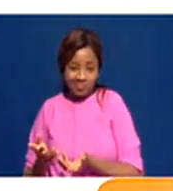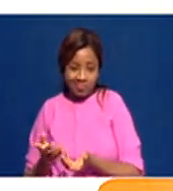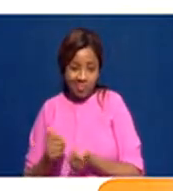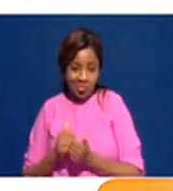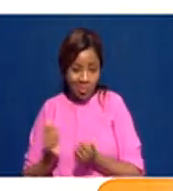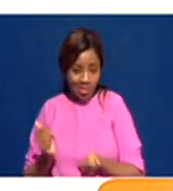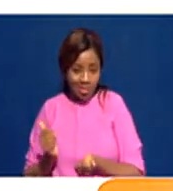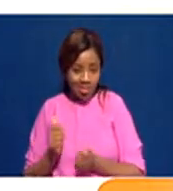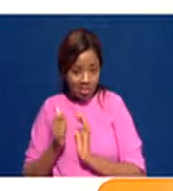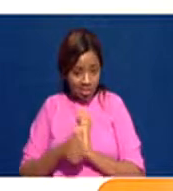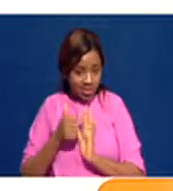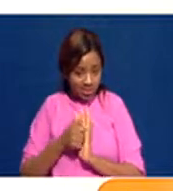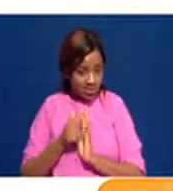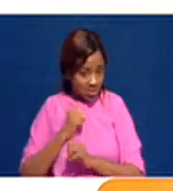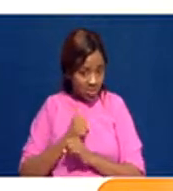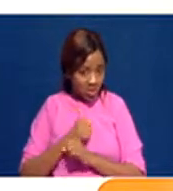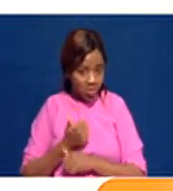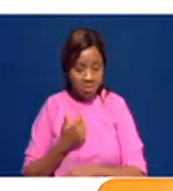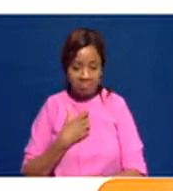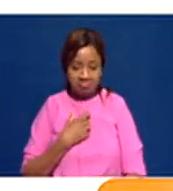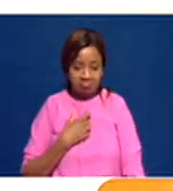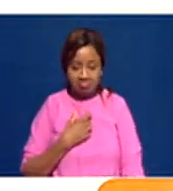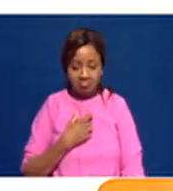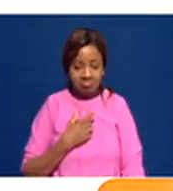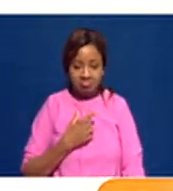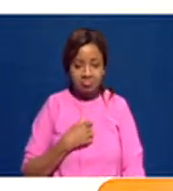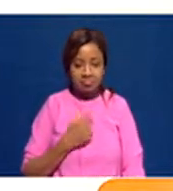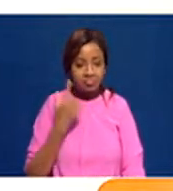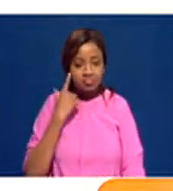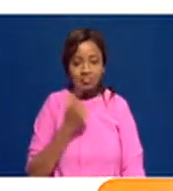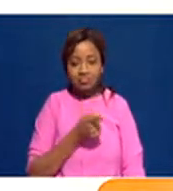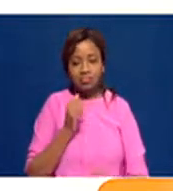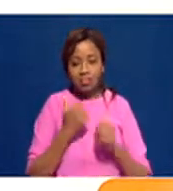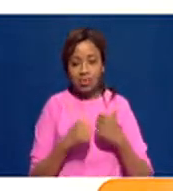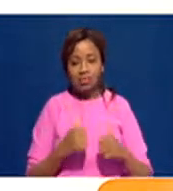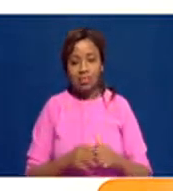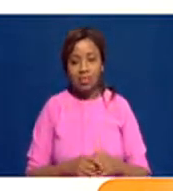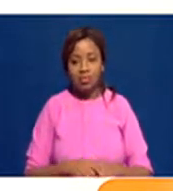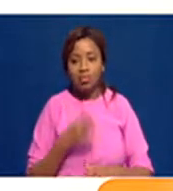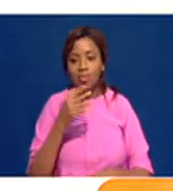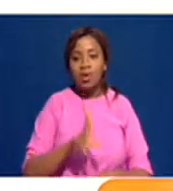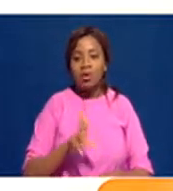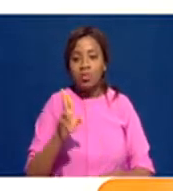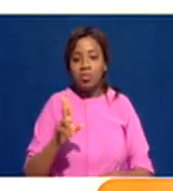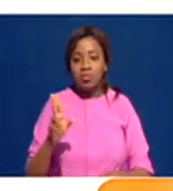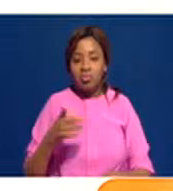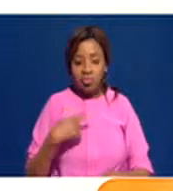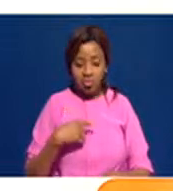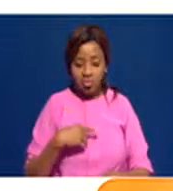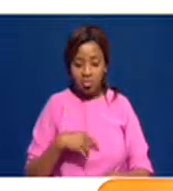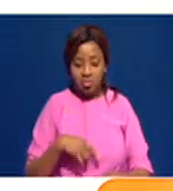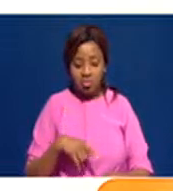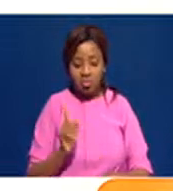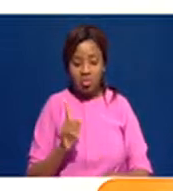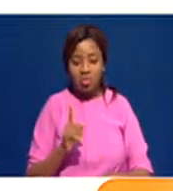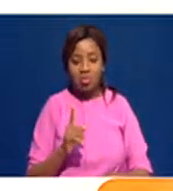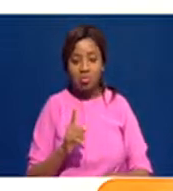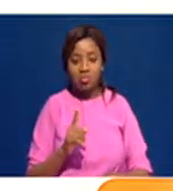shop. I don't think it has done that. We had a case where President Uhuru had gone to the inland, Nairobi